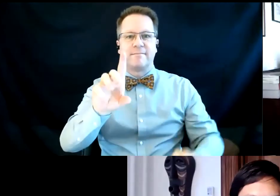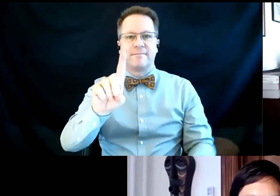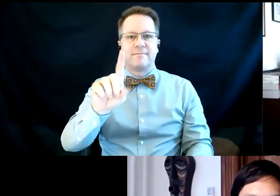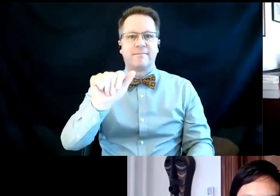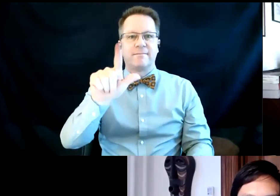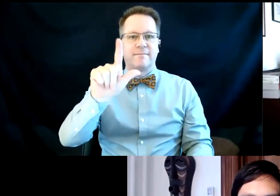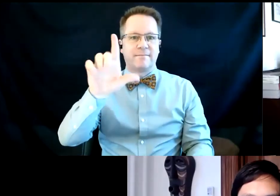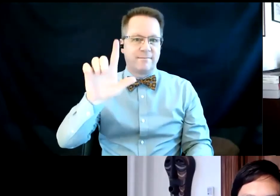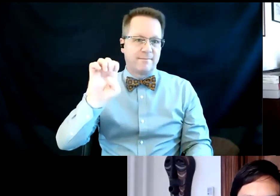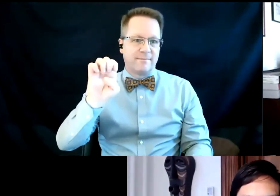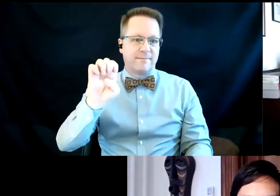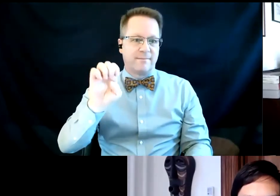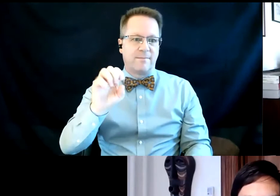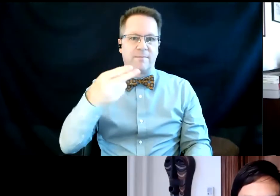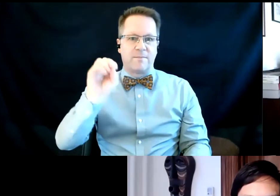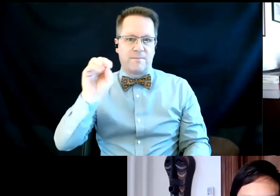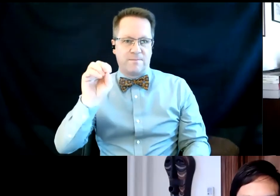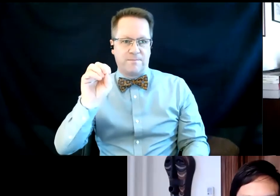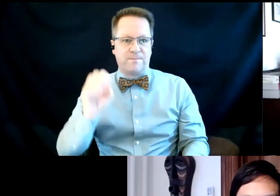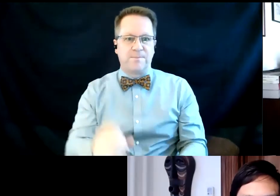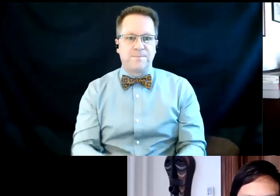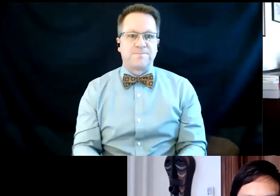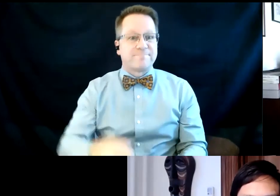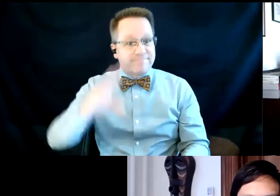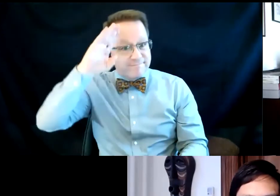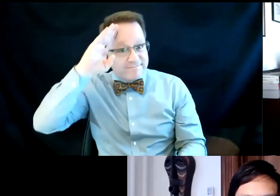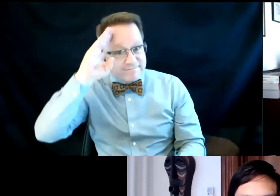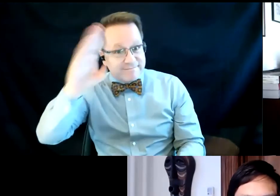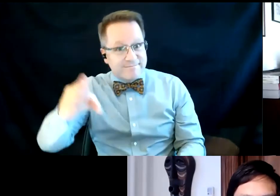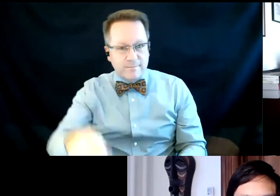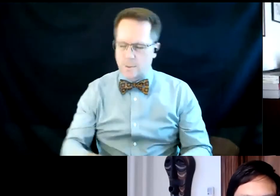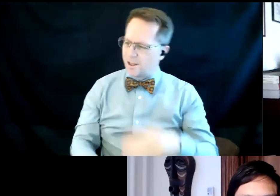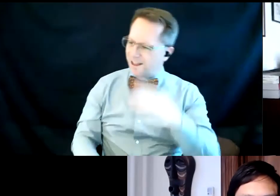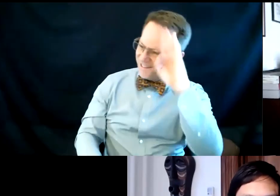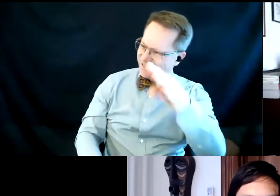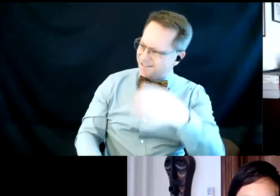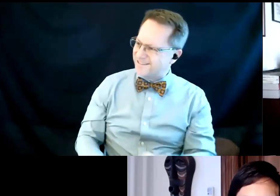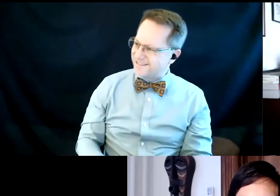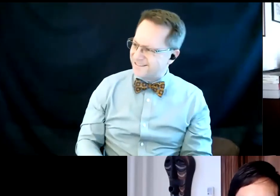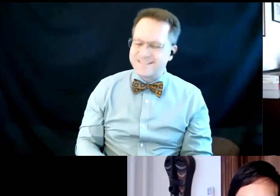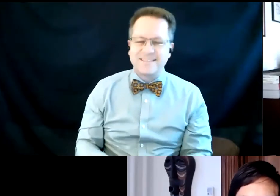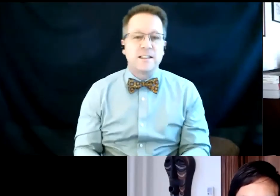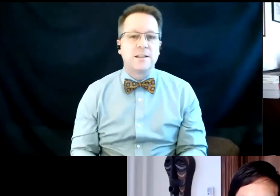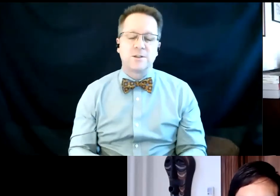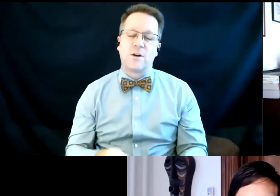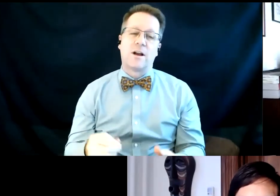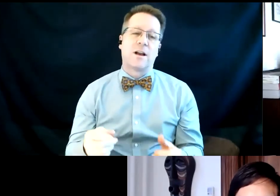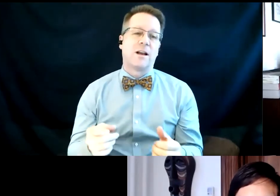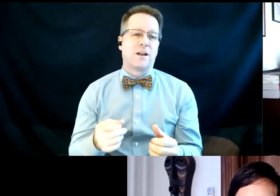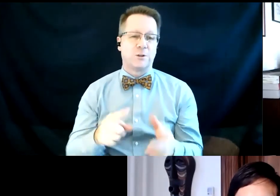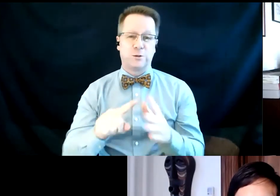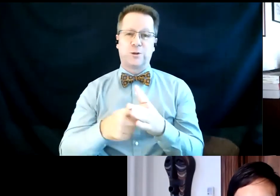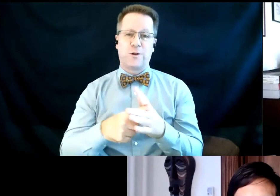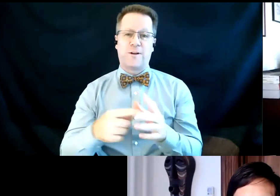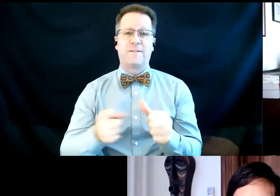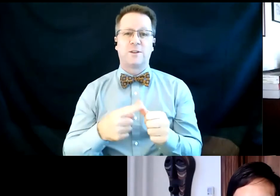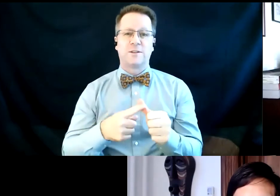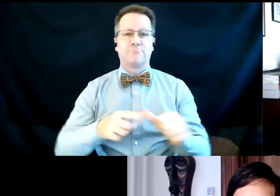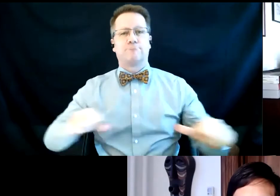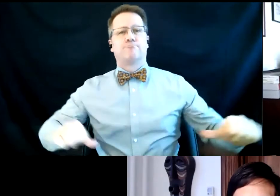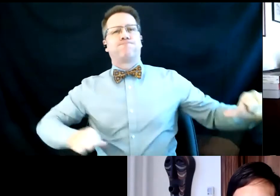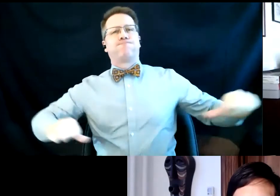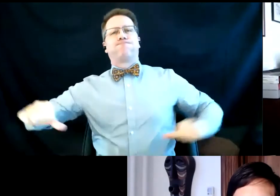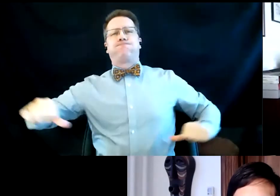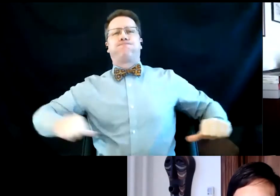Dale. Hi. So I'm going to start with you by first bragging on your behalf, because I know you're